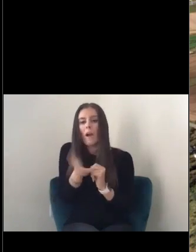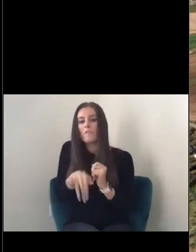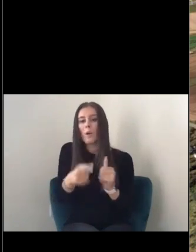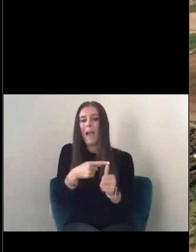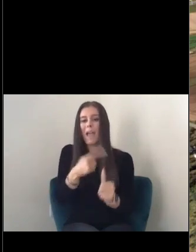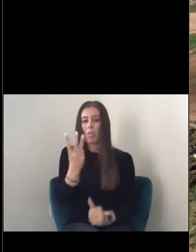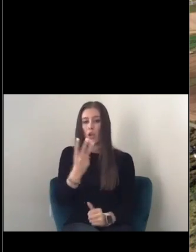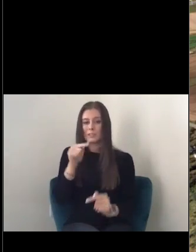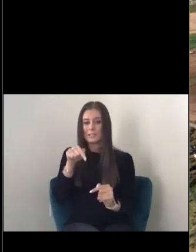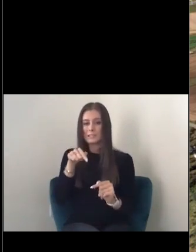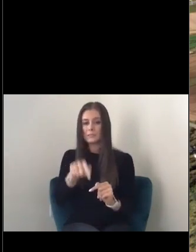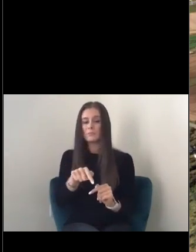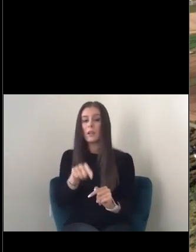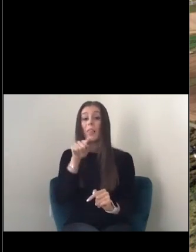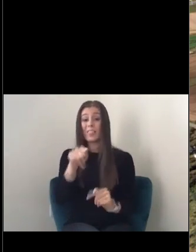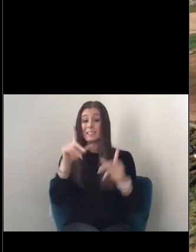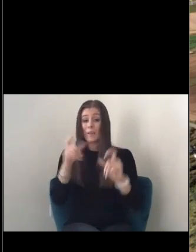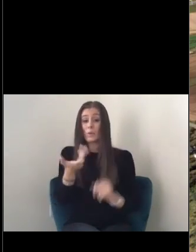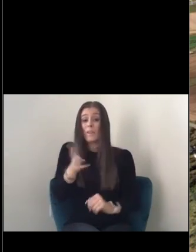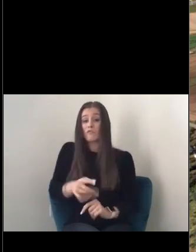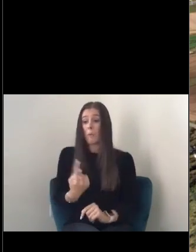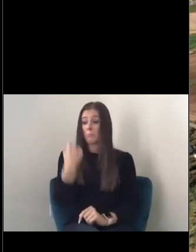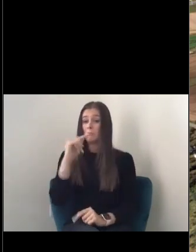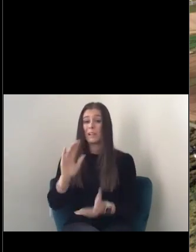presented at supplementary consultation.